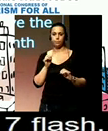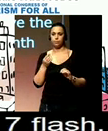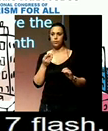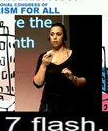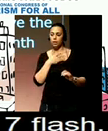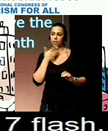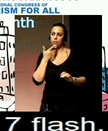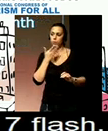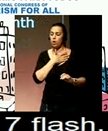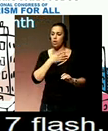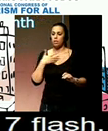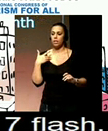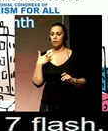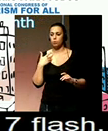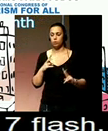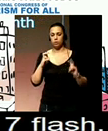we cannot